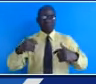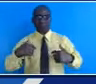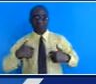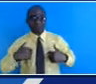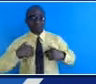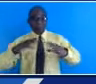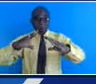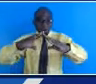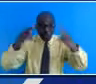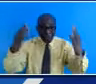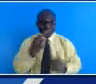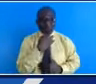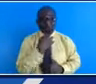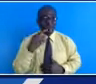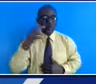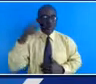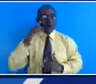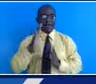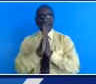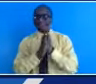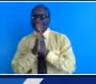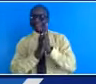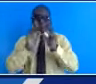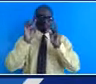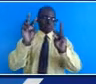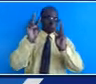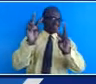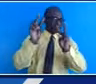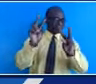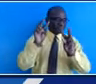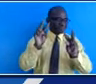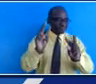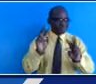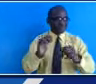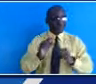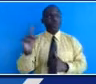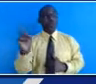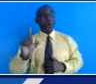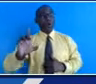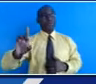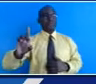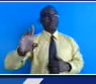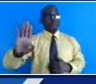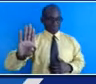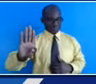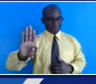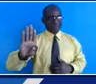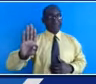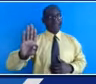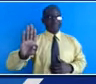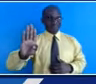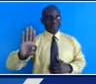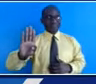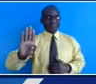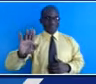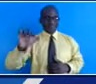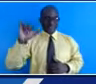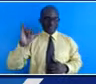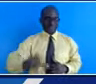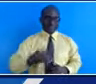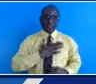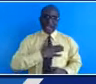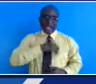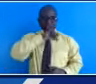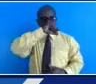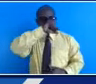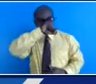Ferry. I opened up a restaurant in San Francisco called Dobbs Ferry. So obviously I'm all in on the whole Dobbs Ferry thing. And I can't thank the